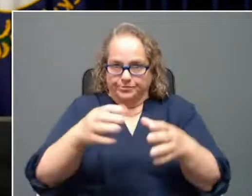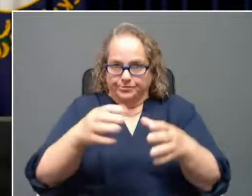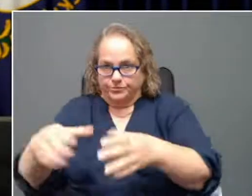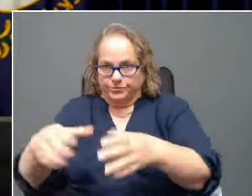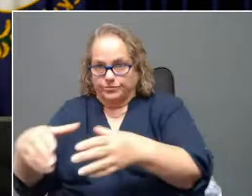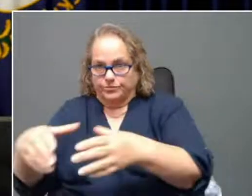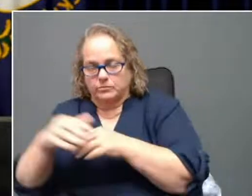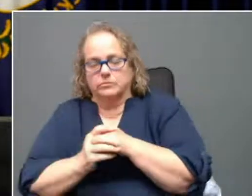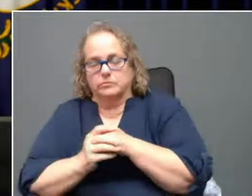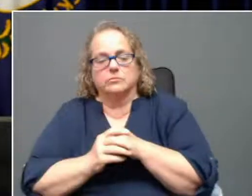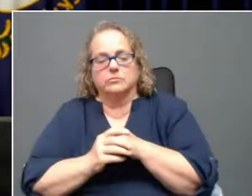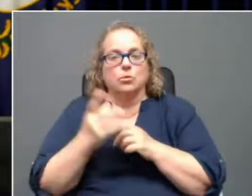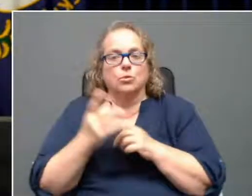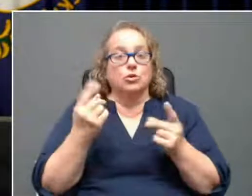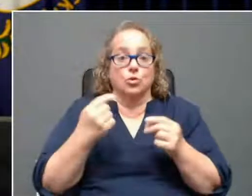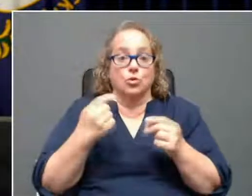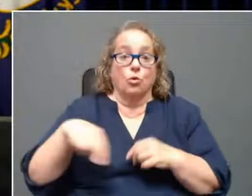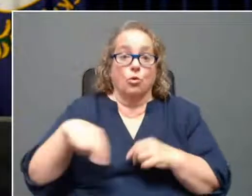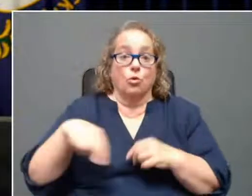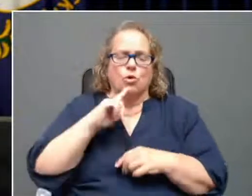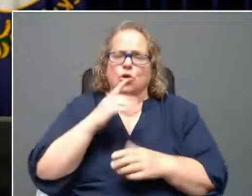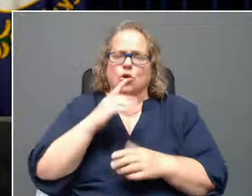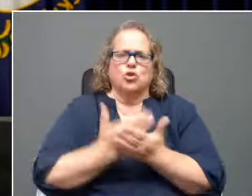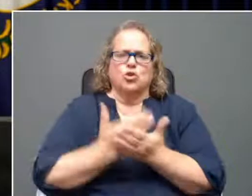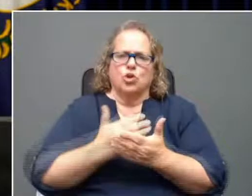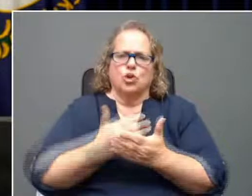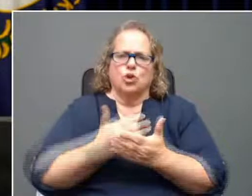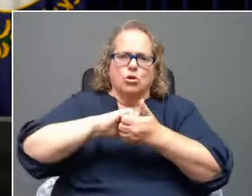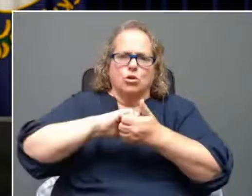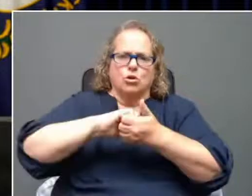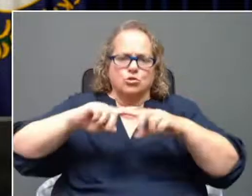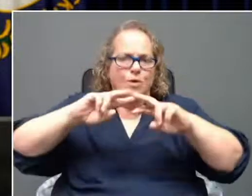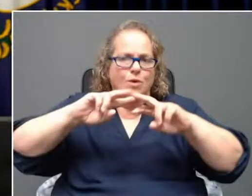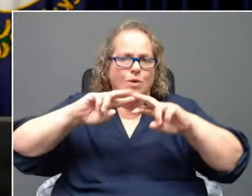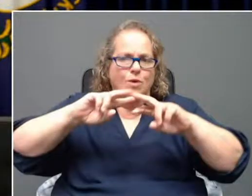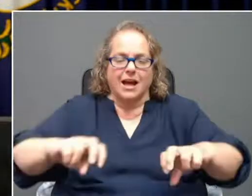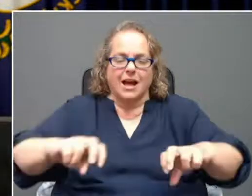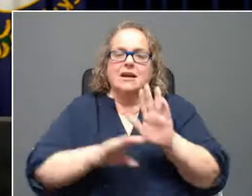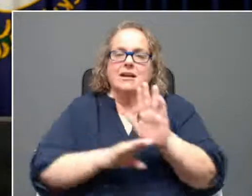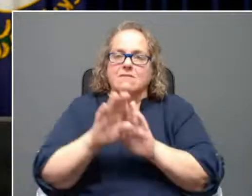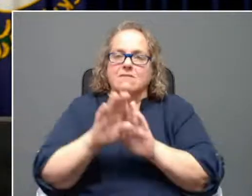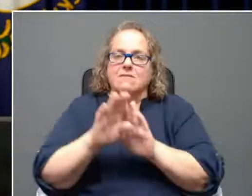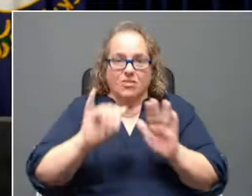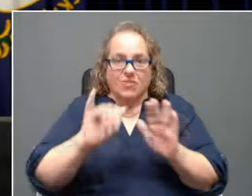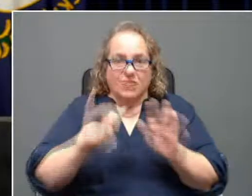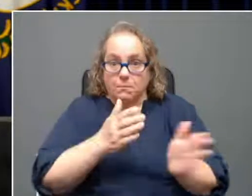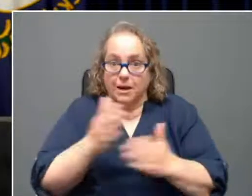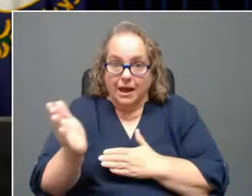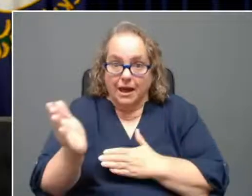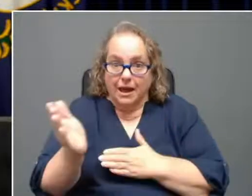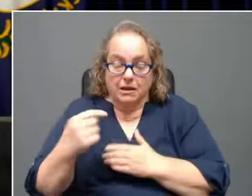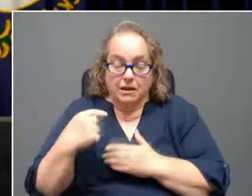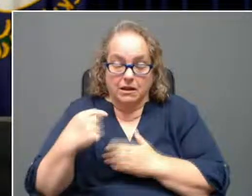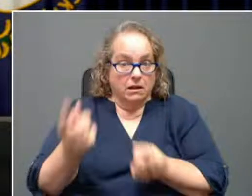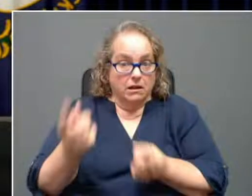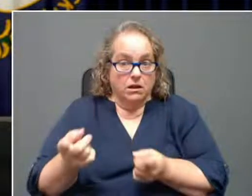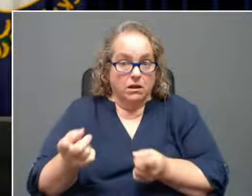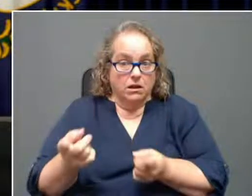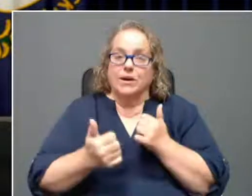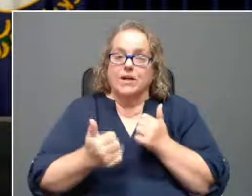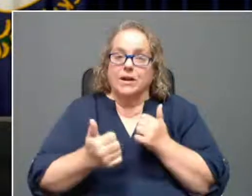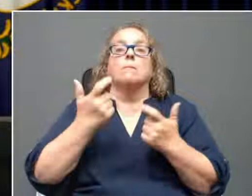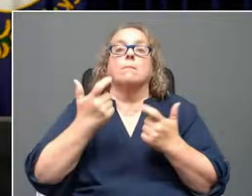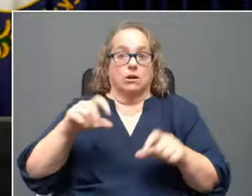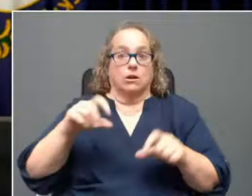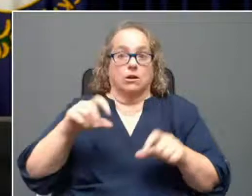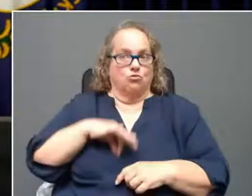were good partners in analyzing and developing this plan, which is a big credit to their